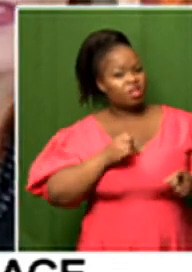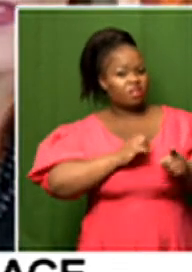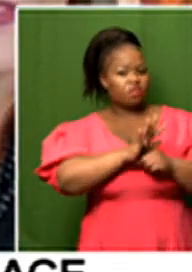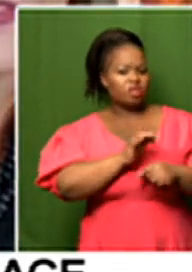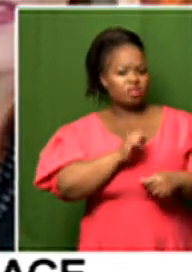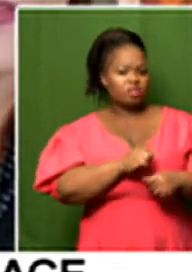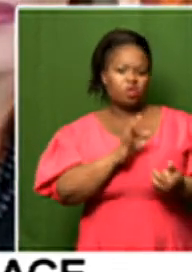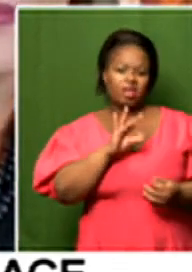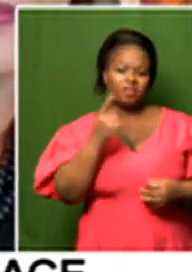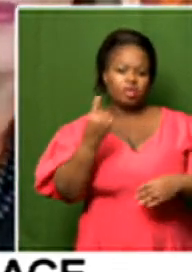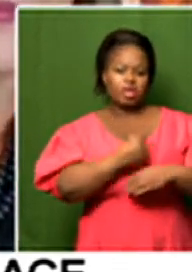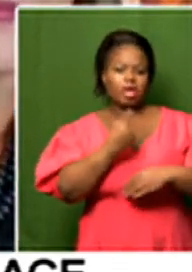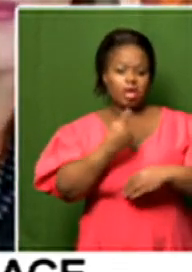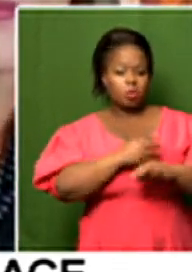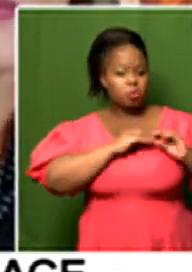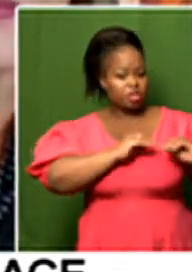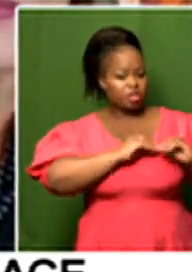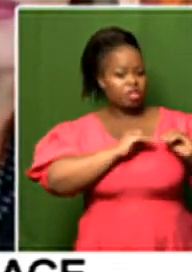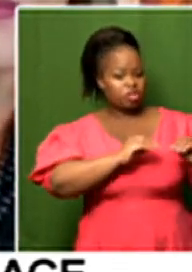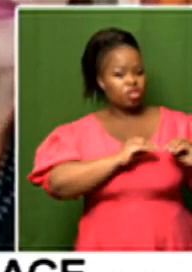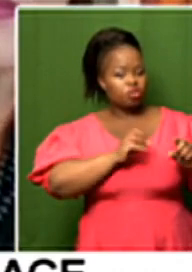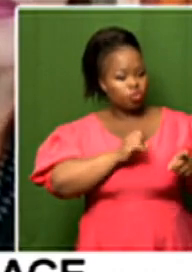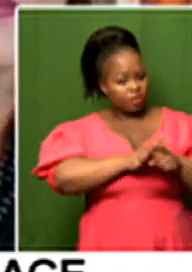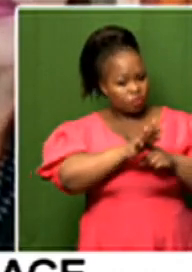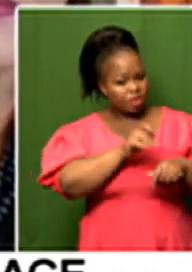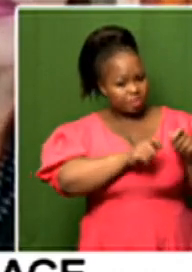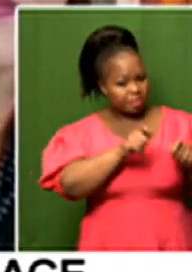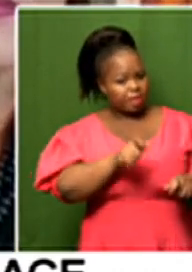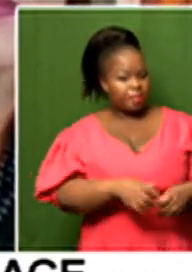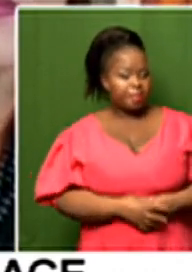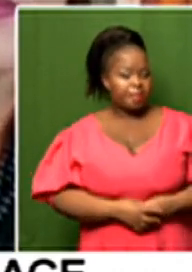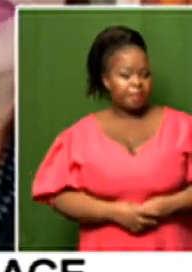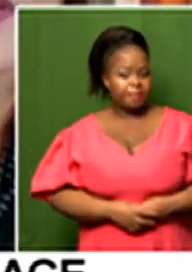does your daily life of teaching have on the artwork that you do?